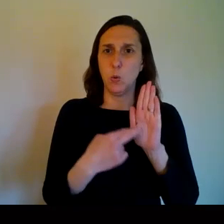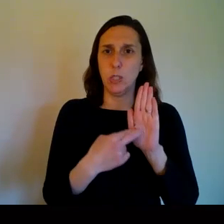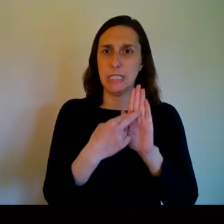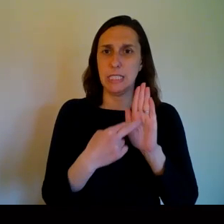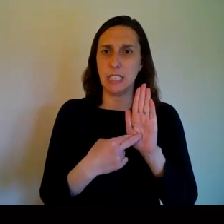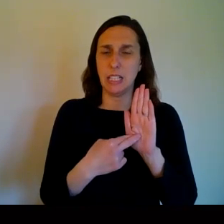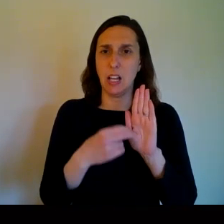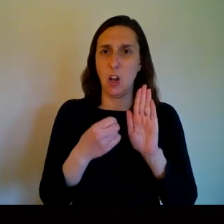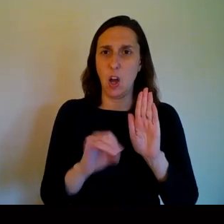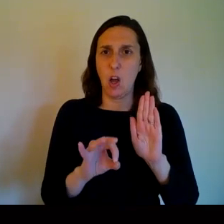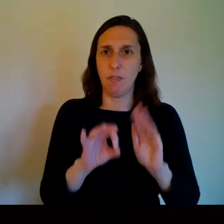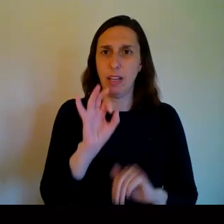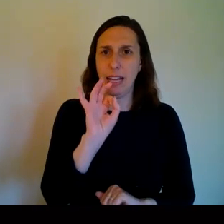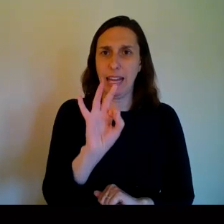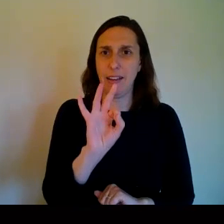of F.